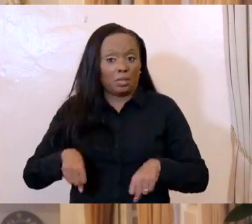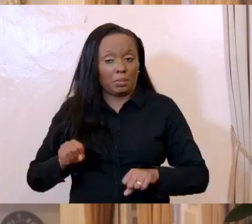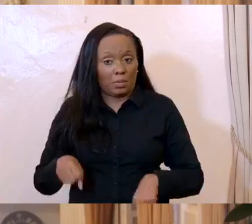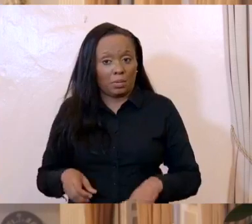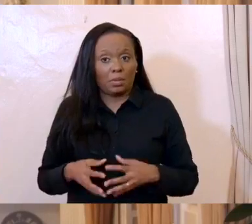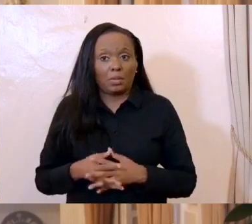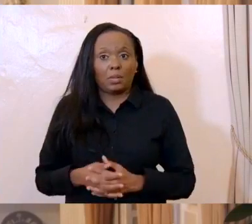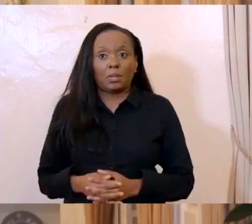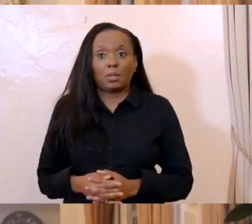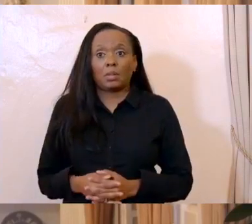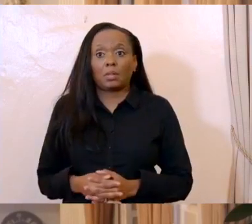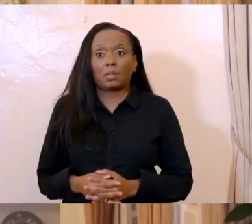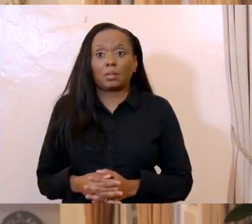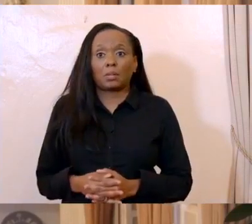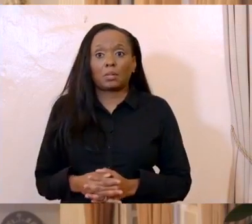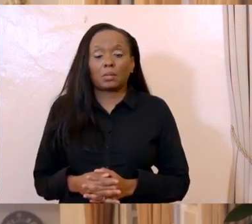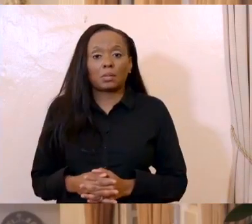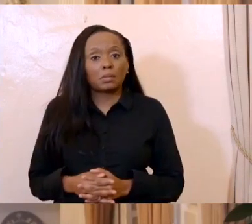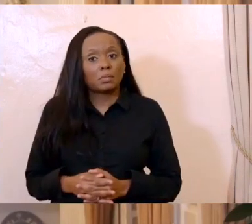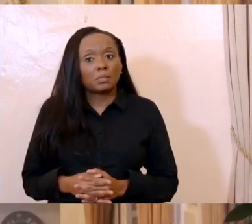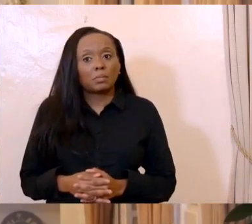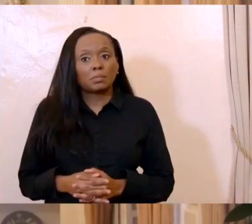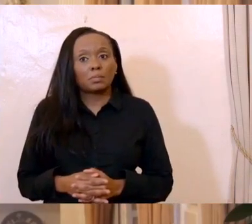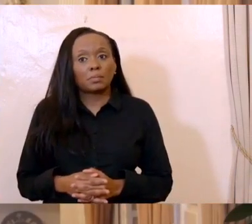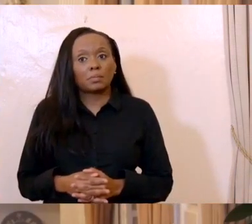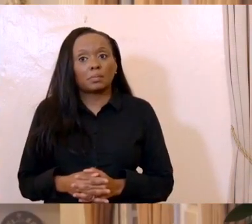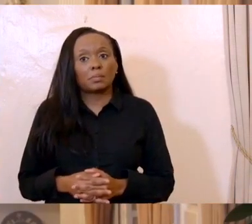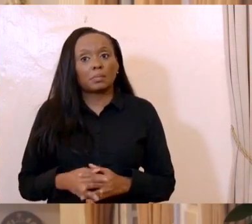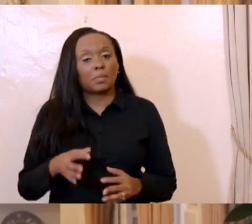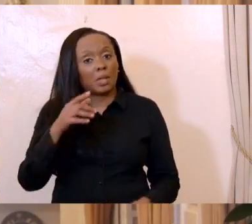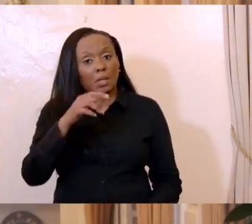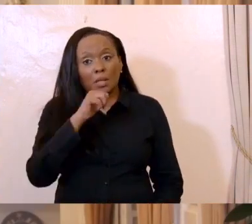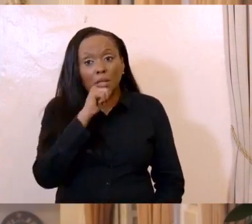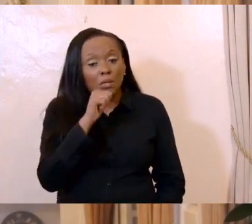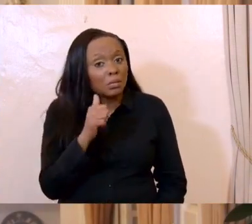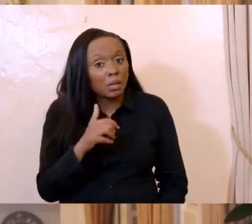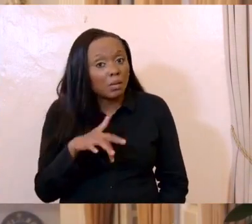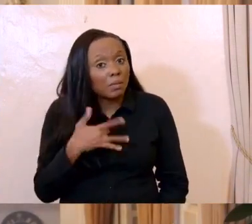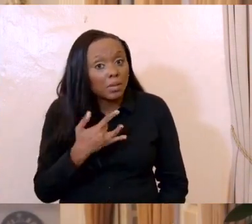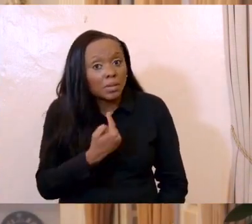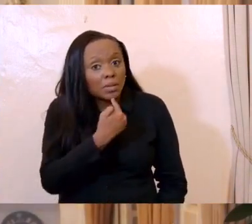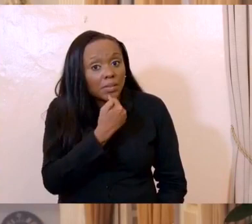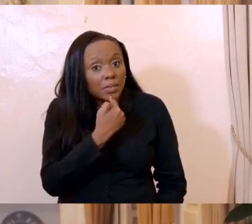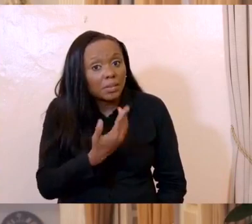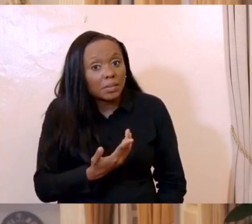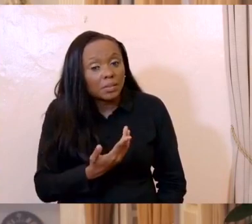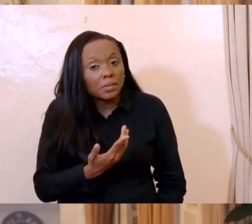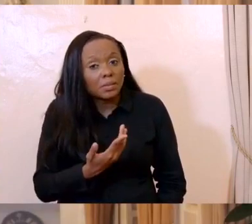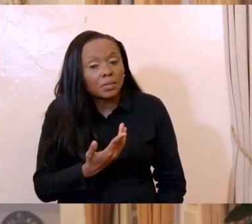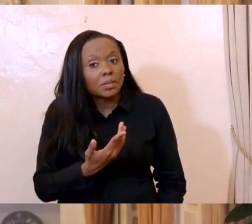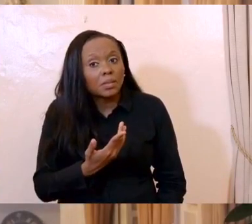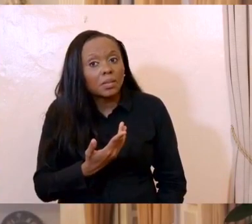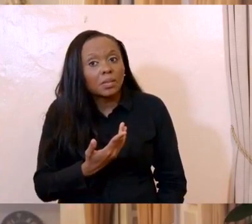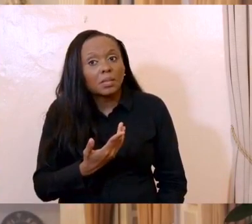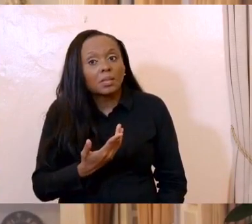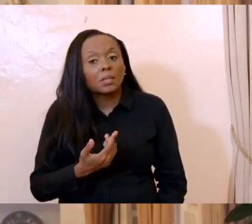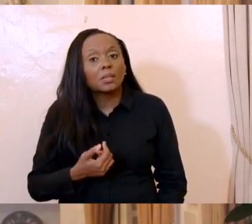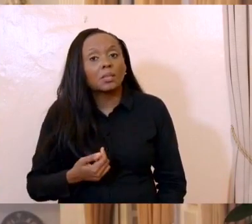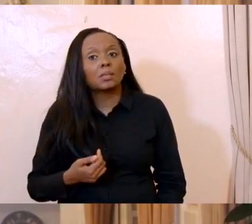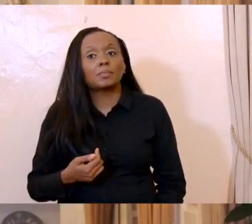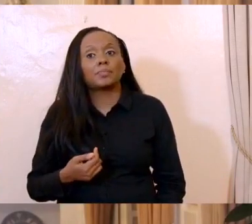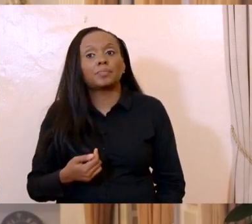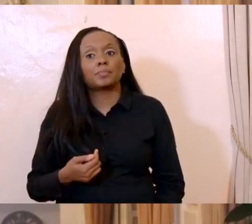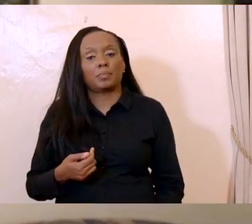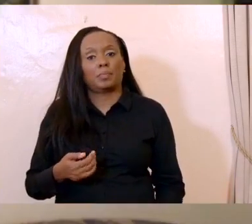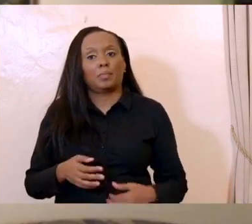possible. And doesn't that constitute a serious lapse? Given the high contagion effect of